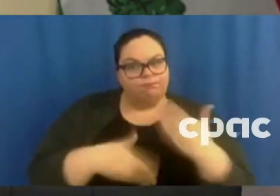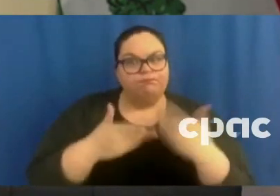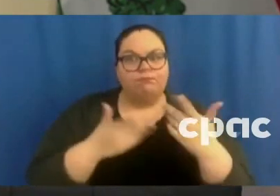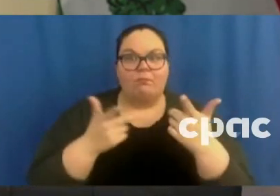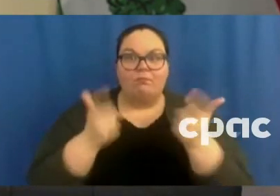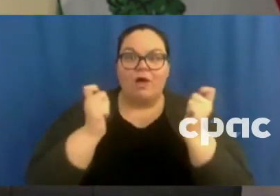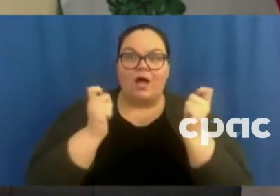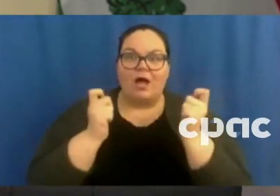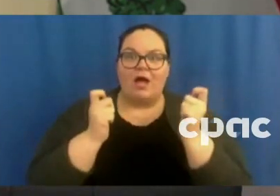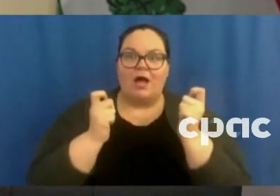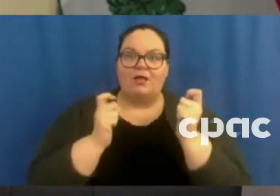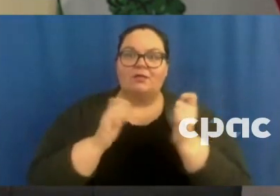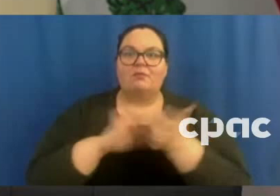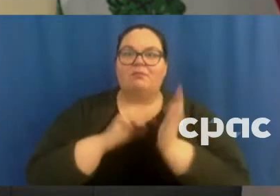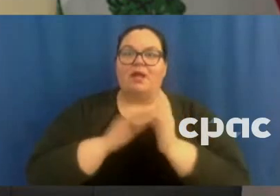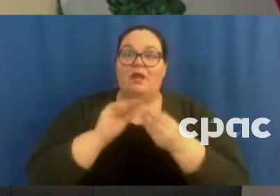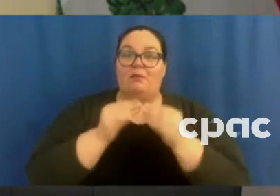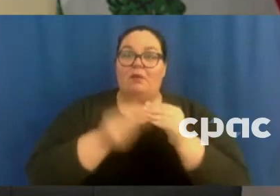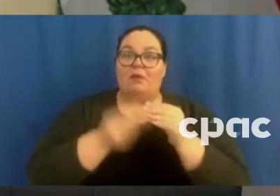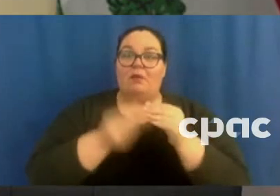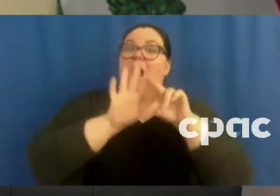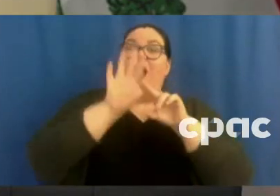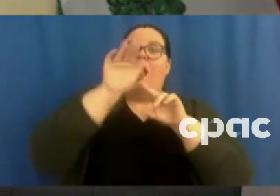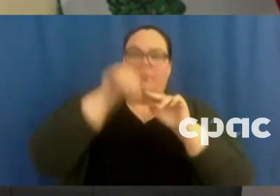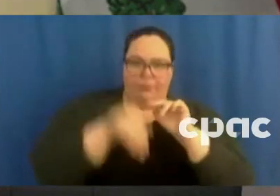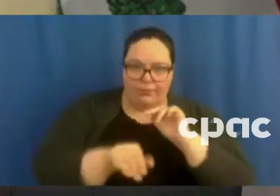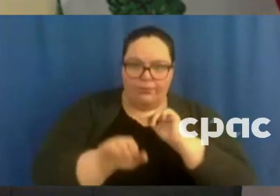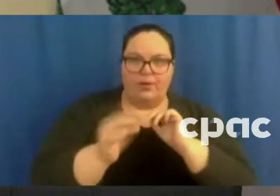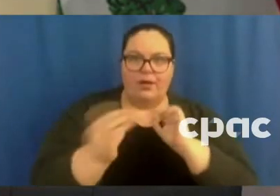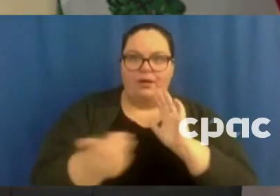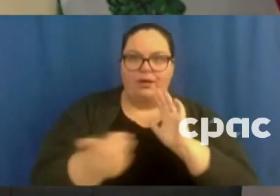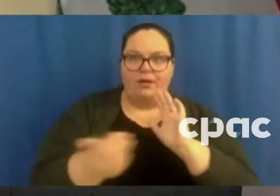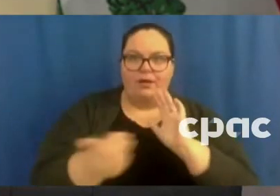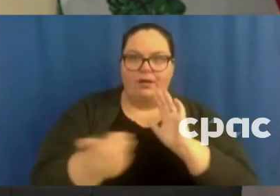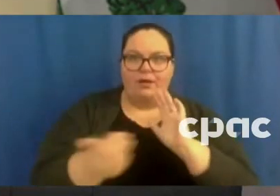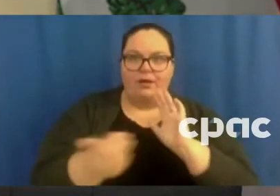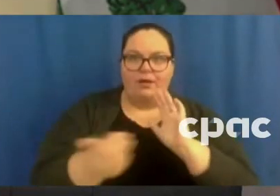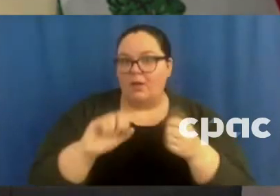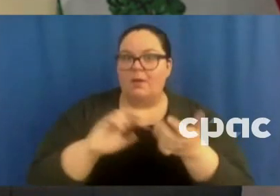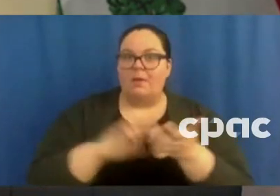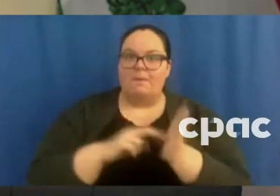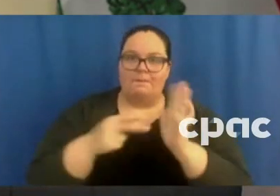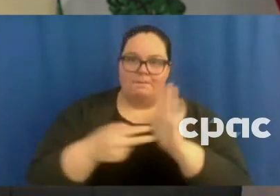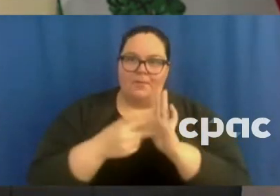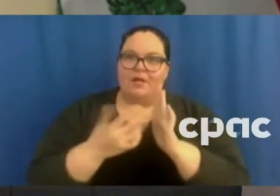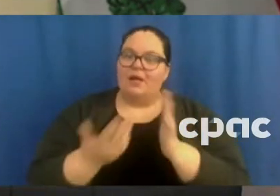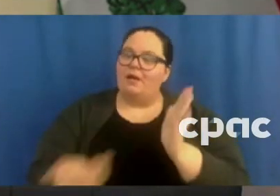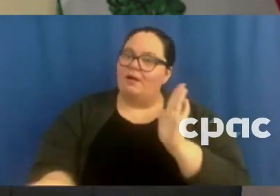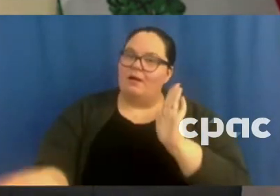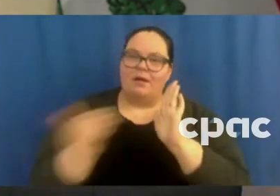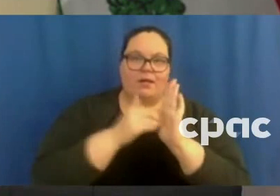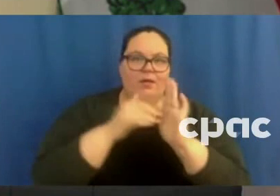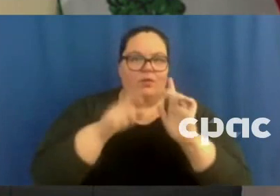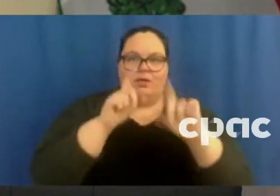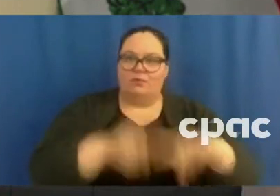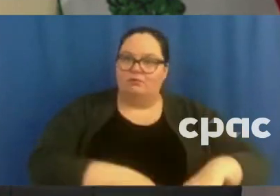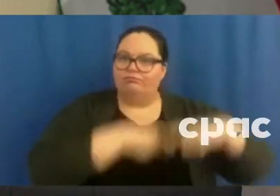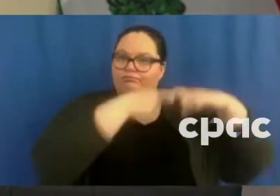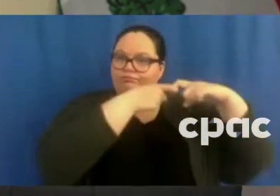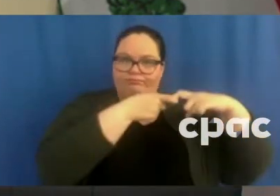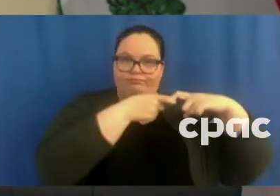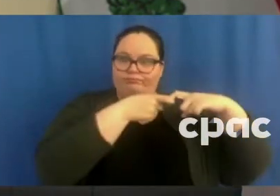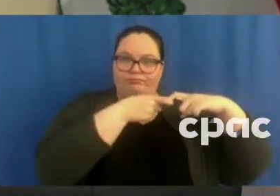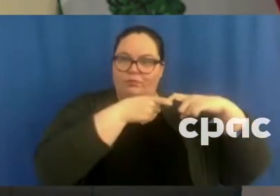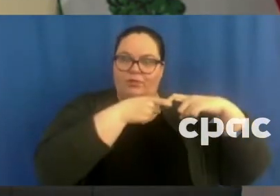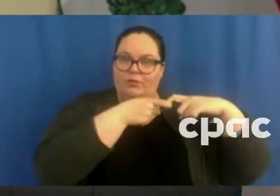as fast as possible. So for that reason, we'll be introducing another province-wide circuit break. We need to wrap our arms around